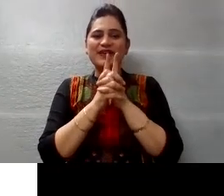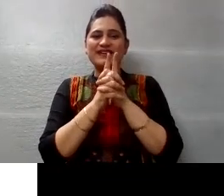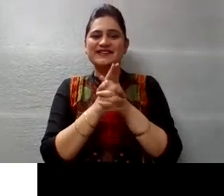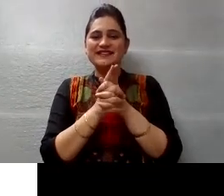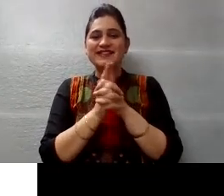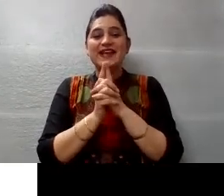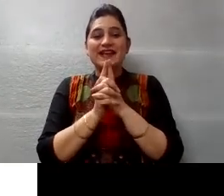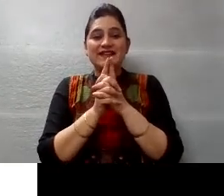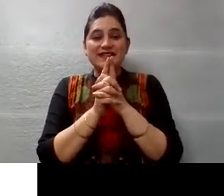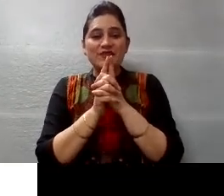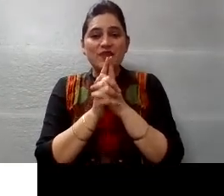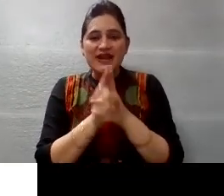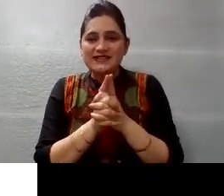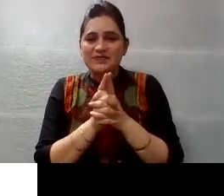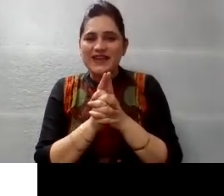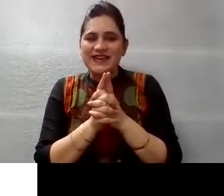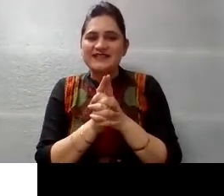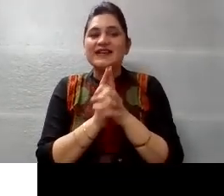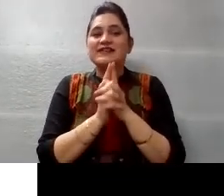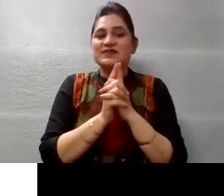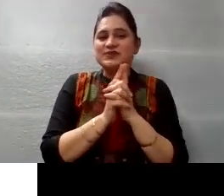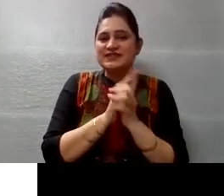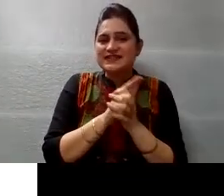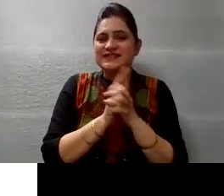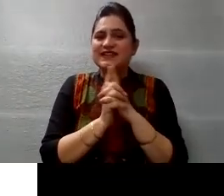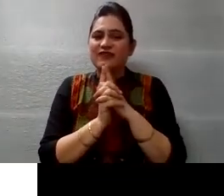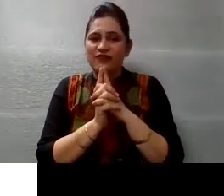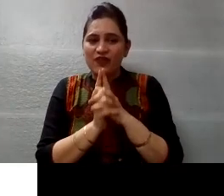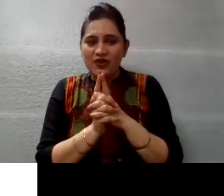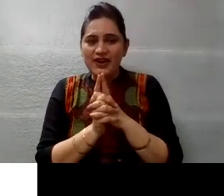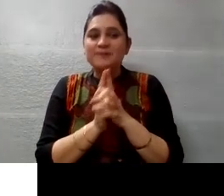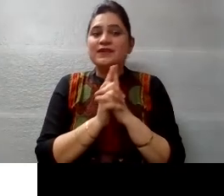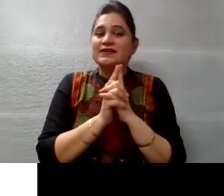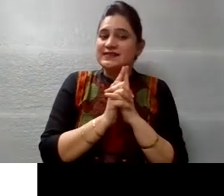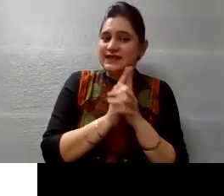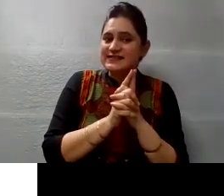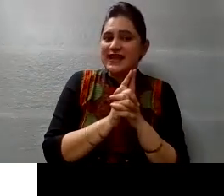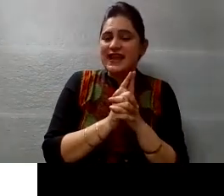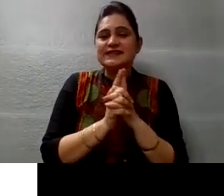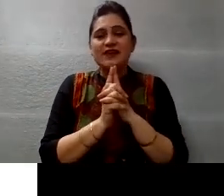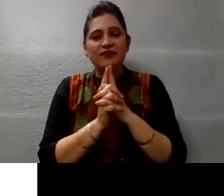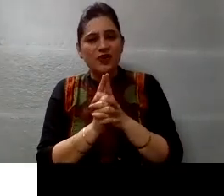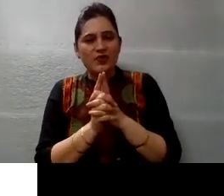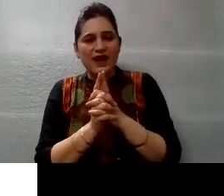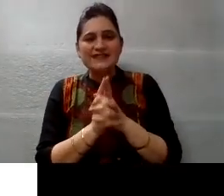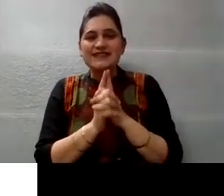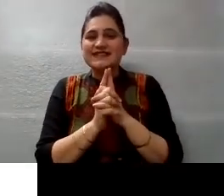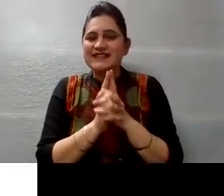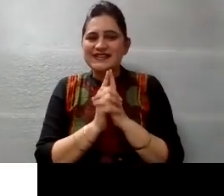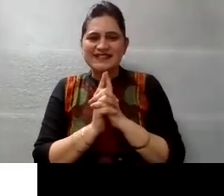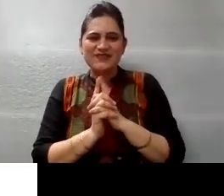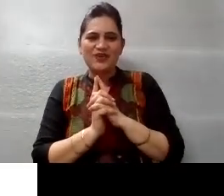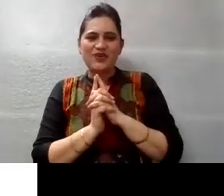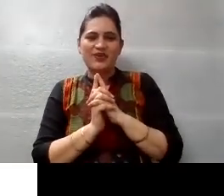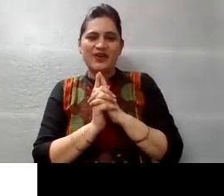Oh, it is in the ones place. So 64, six tens, four ones,